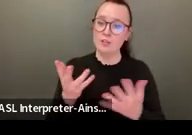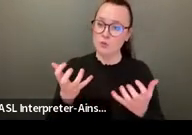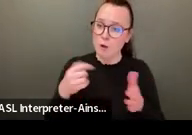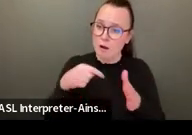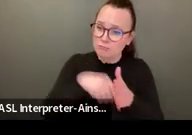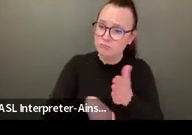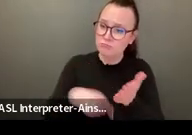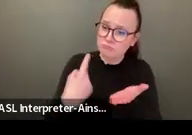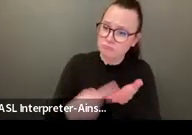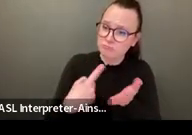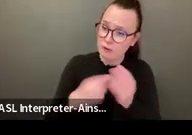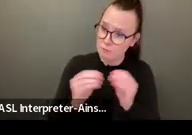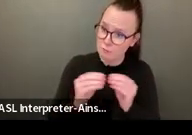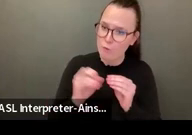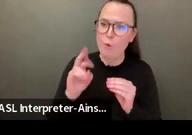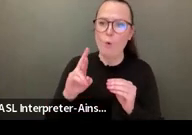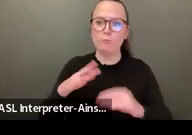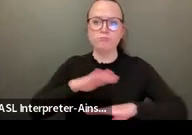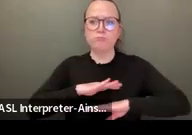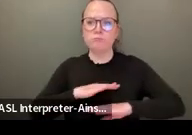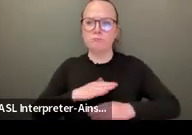good?